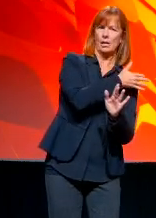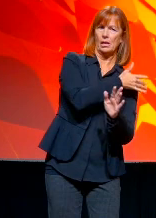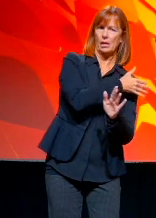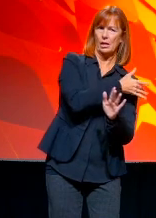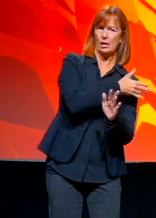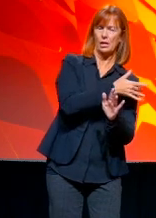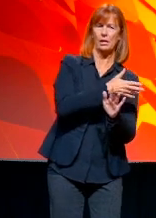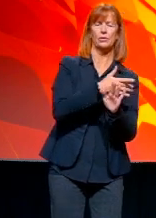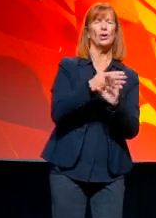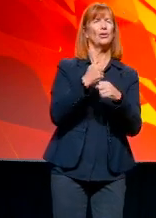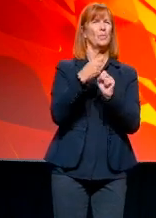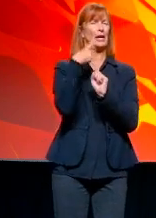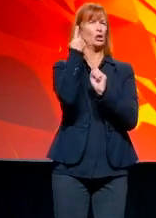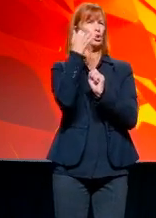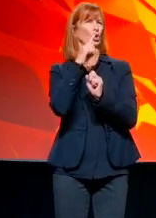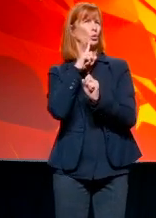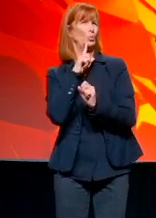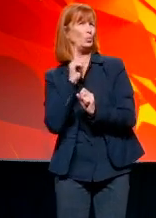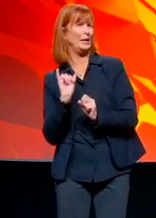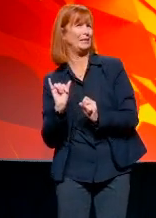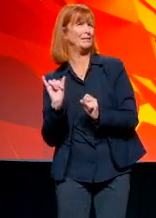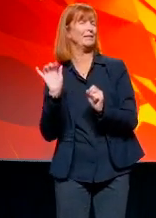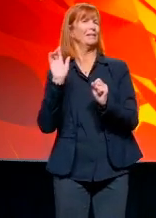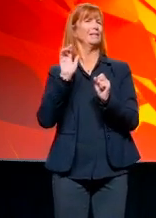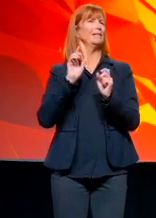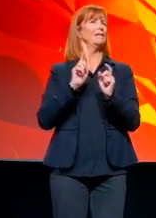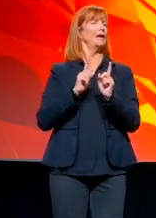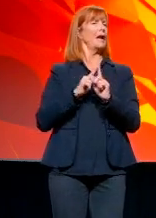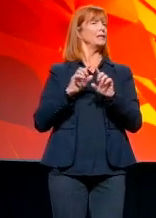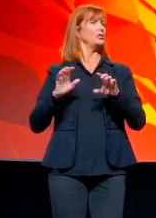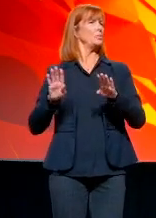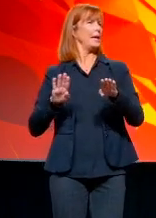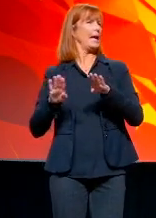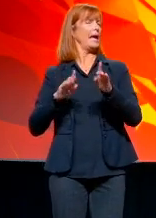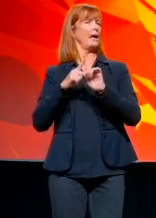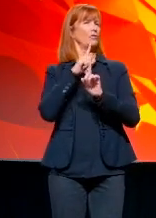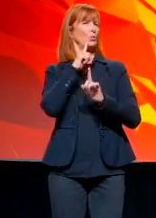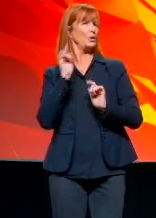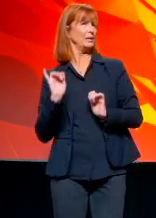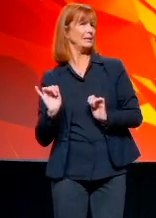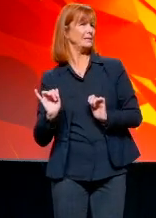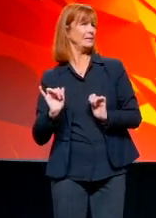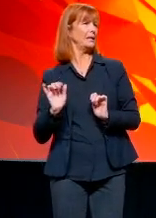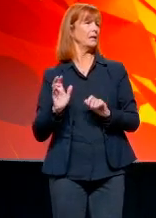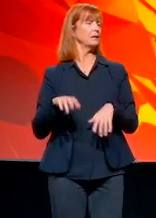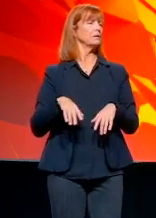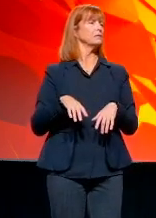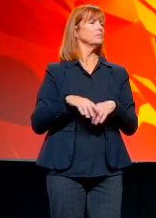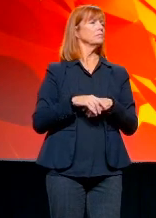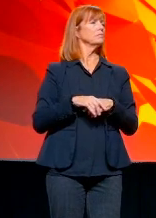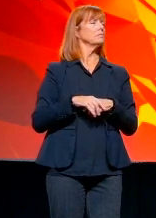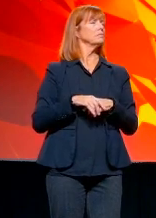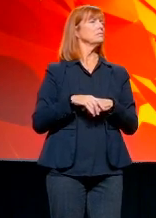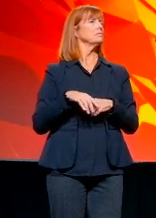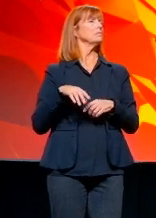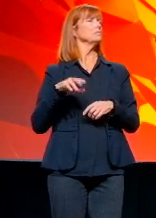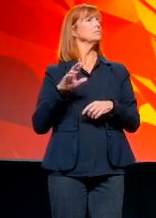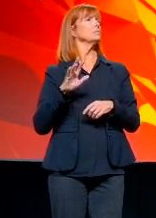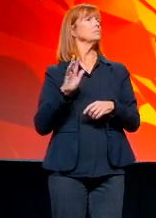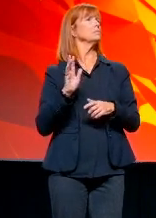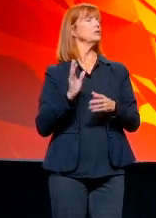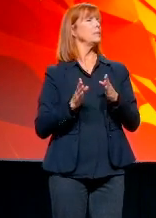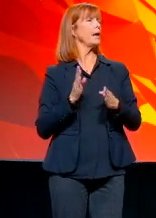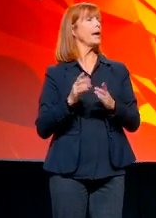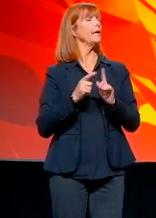look realistic and the robot behave realistic. So we're only limited on some restricted setting, say